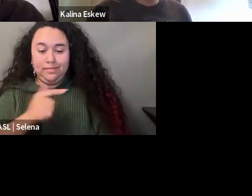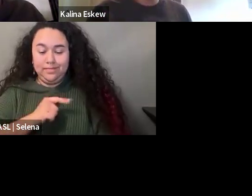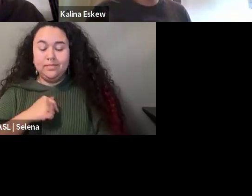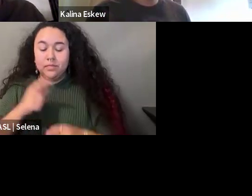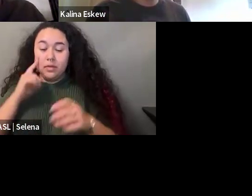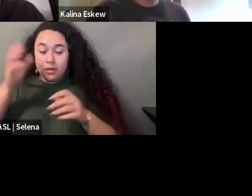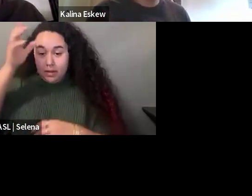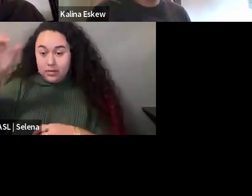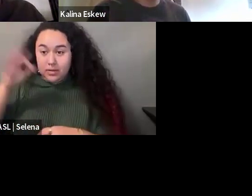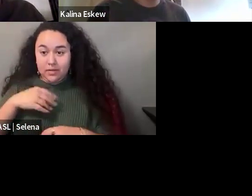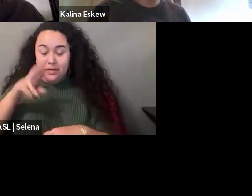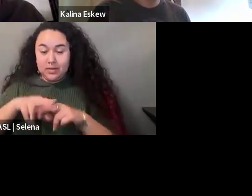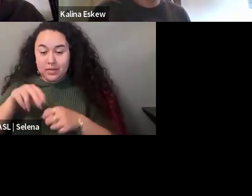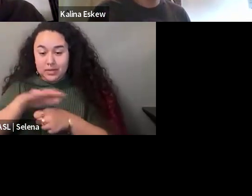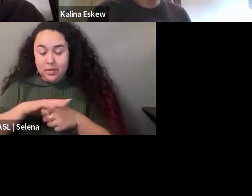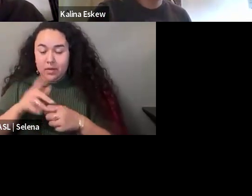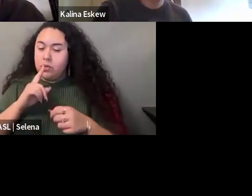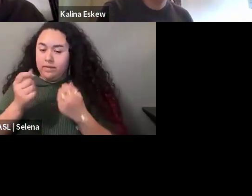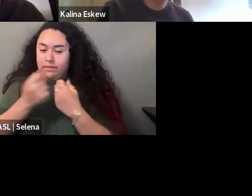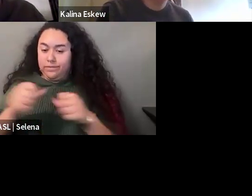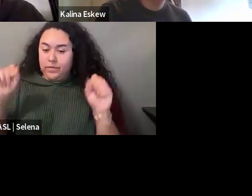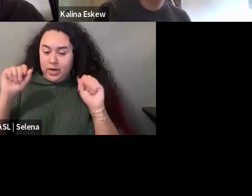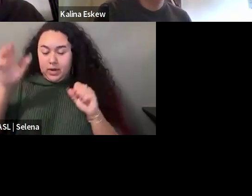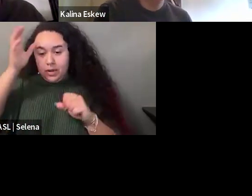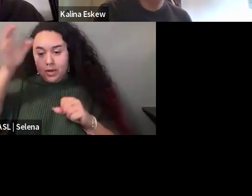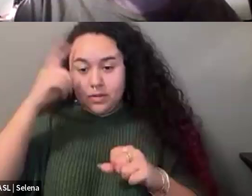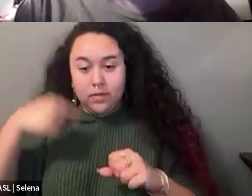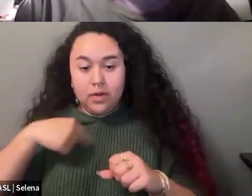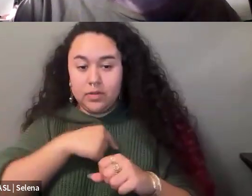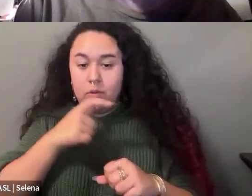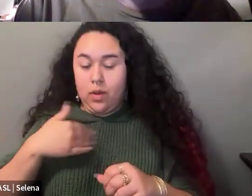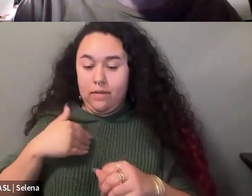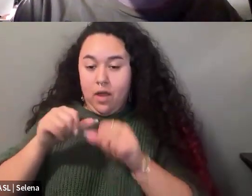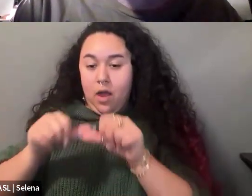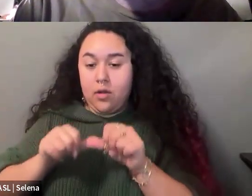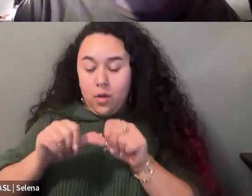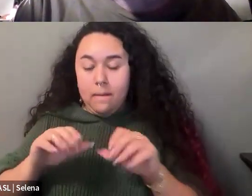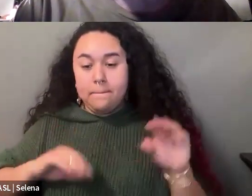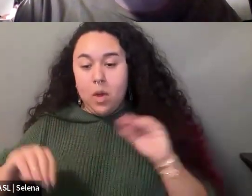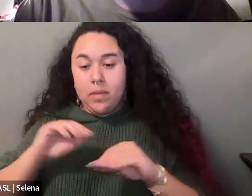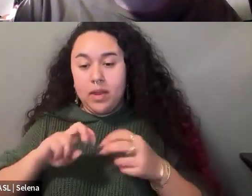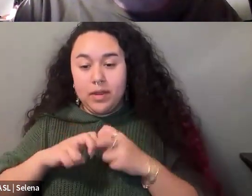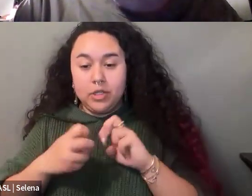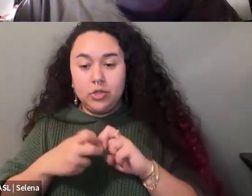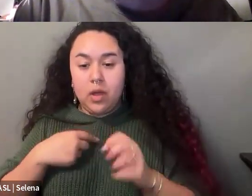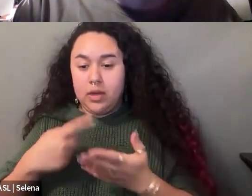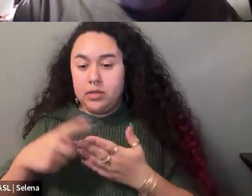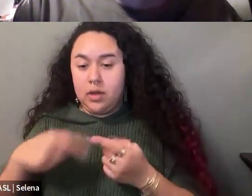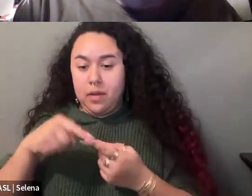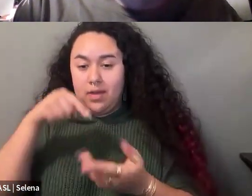a freeing concept in some ways for those of us who do have ongoing mobility issues. I talk about